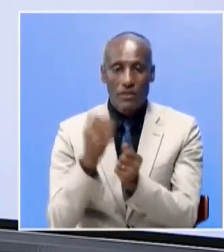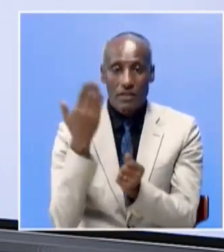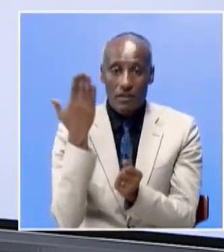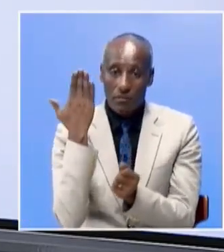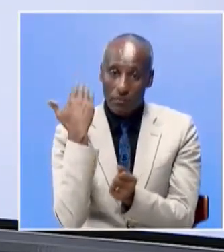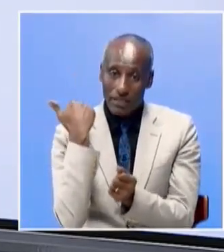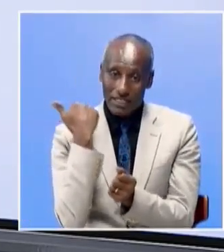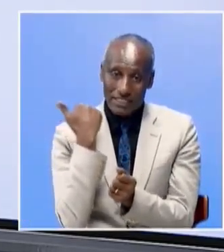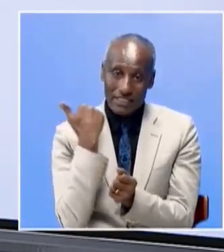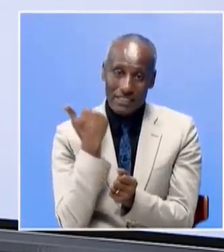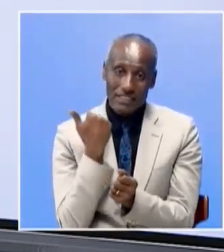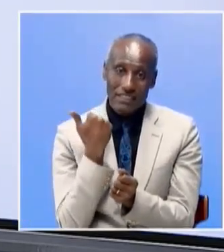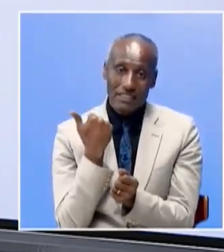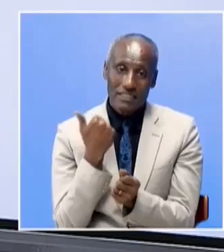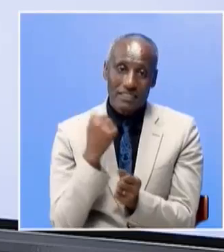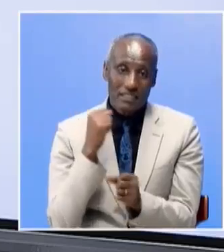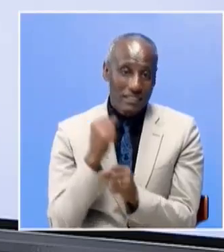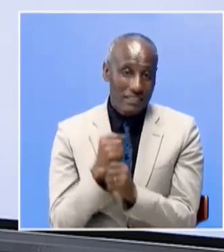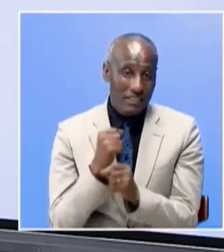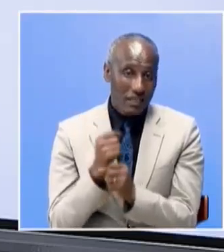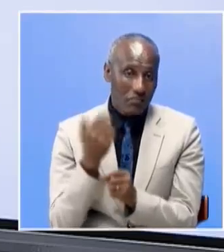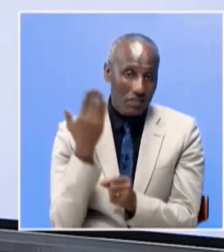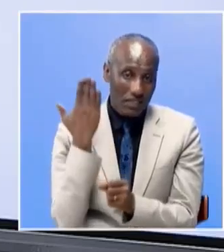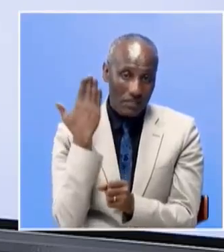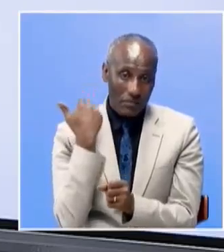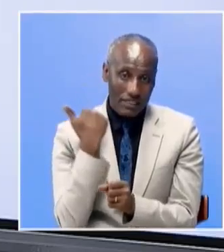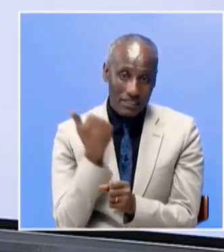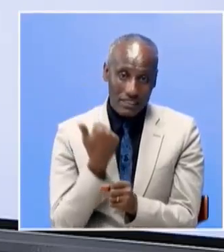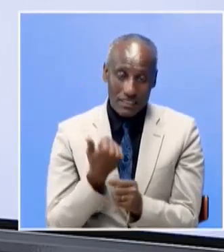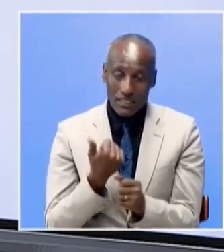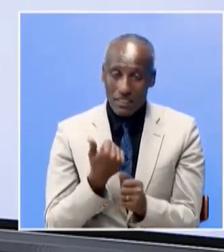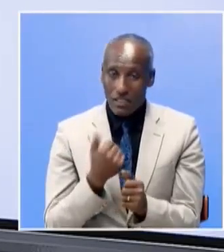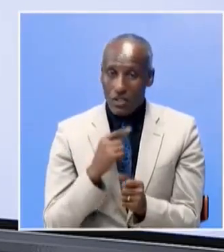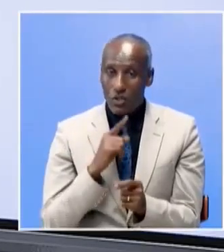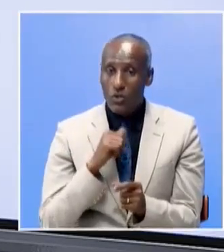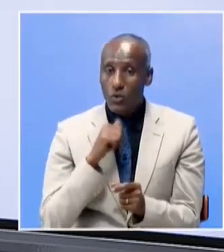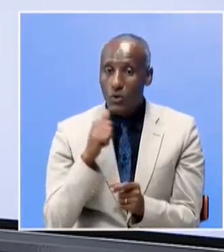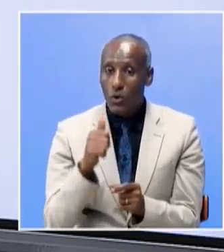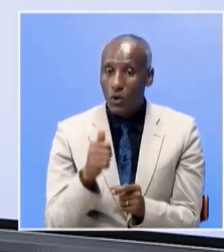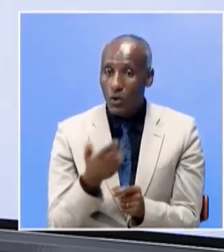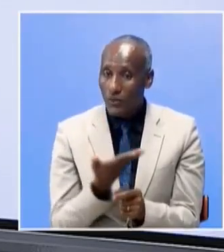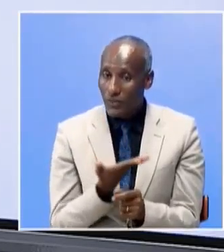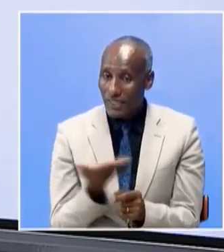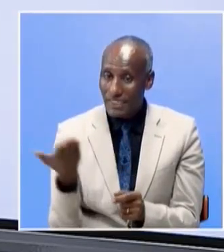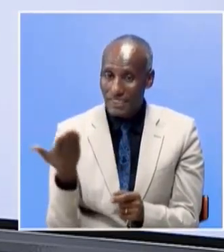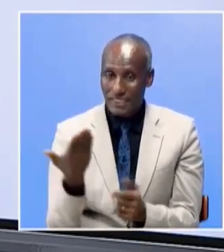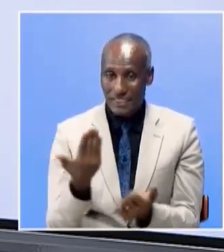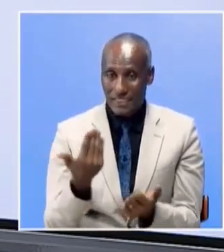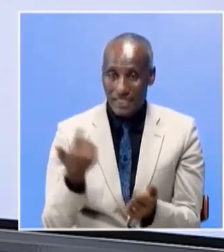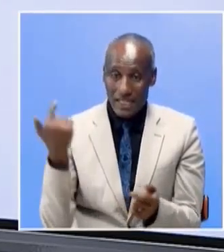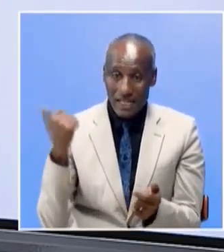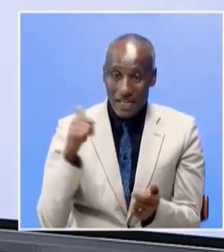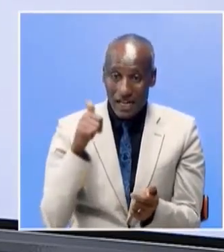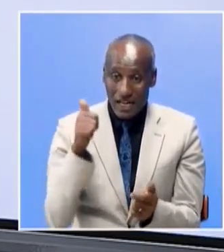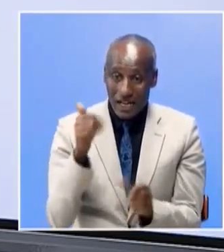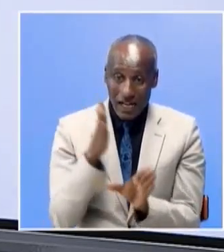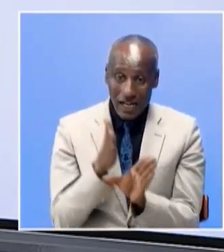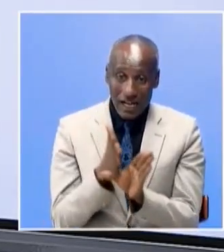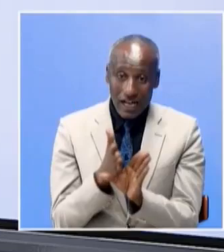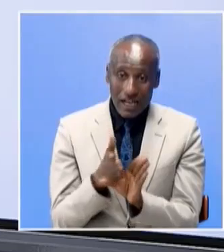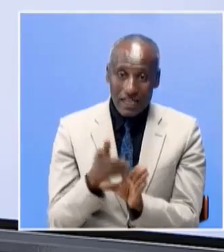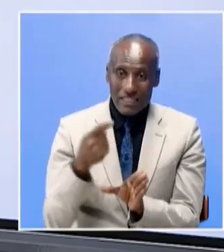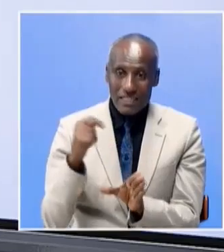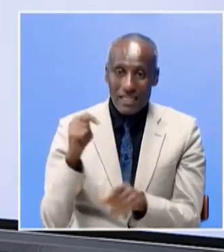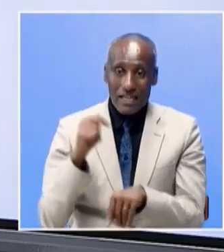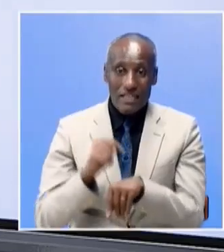talking something happened there and there is no result at the time of speaking because no longer happen in the